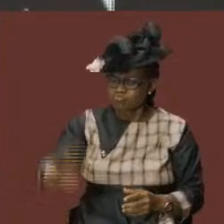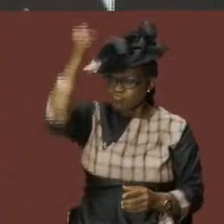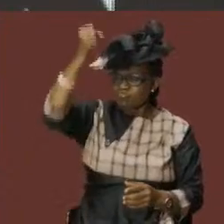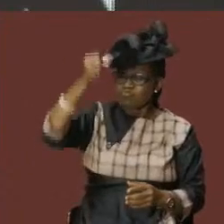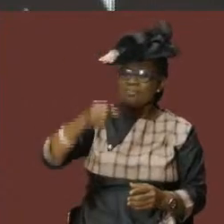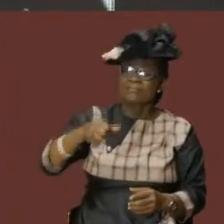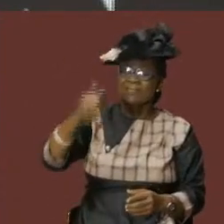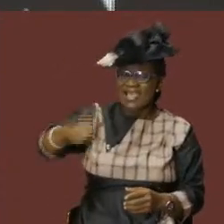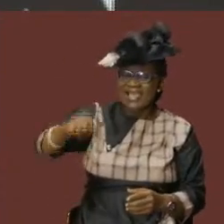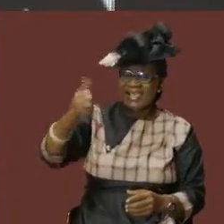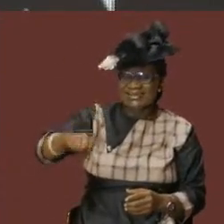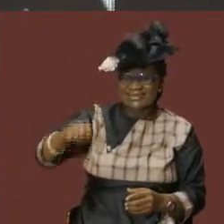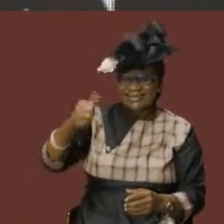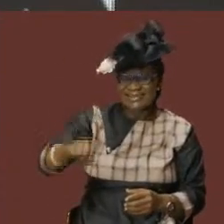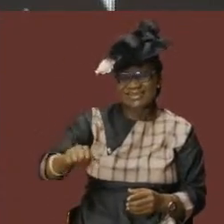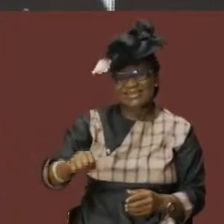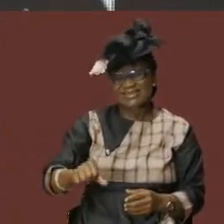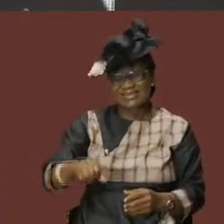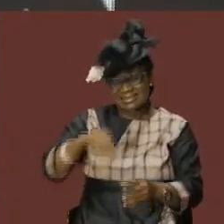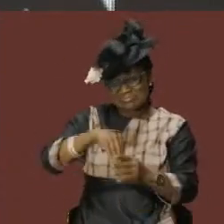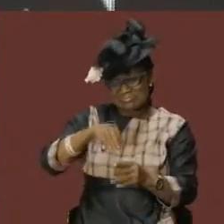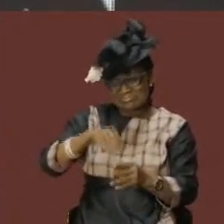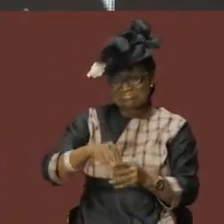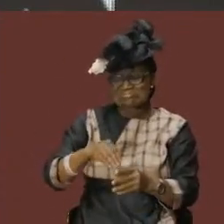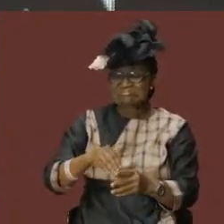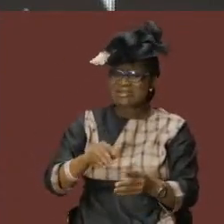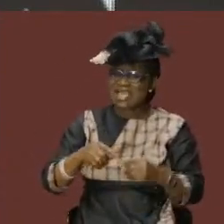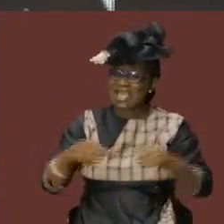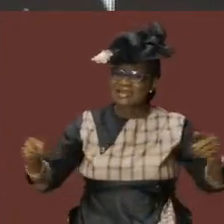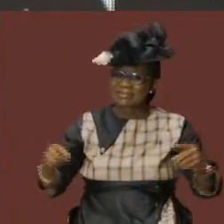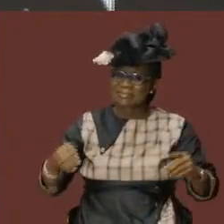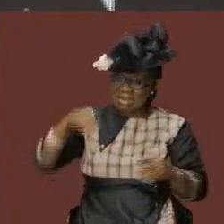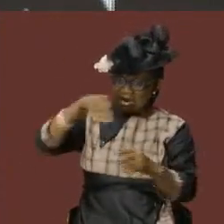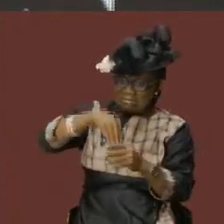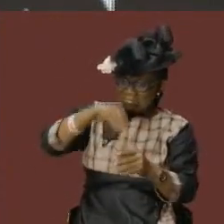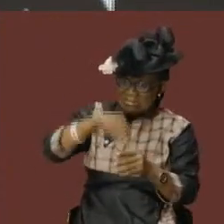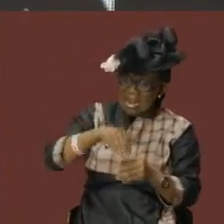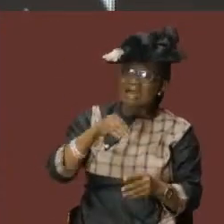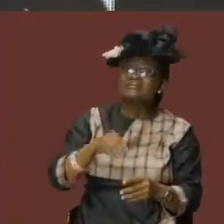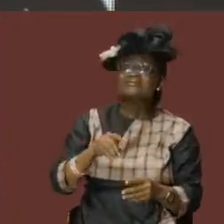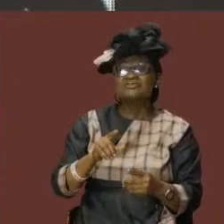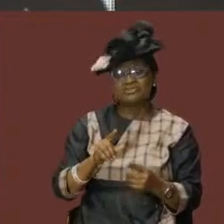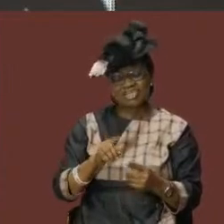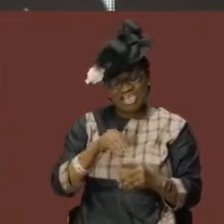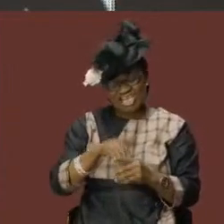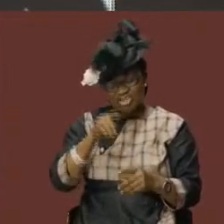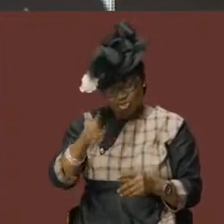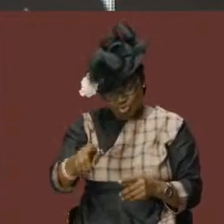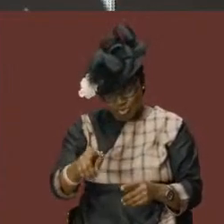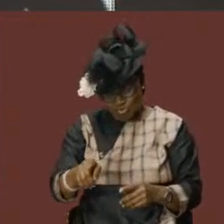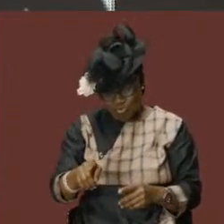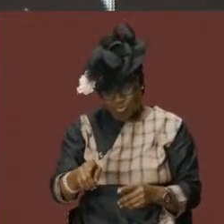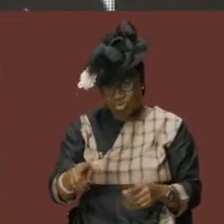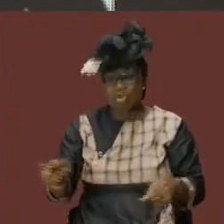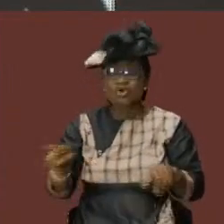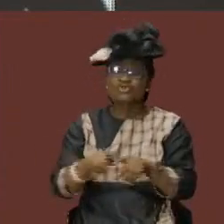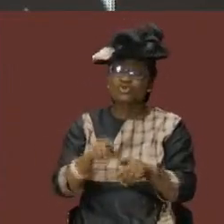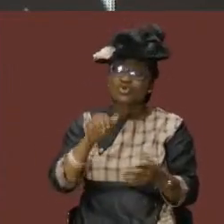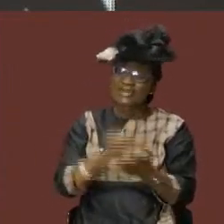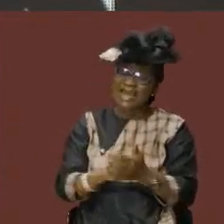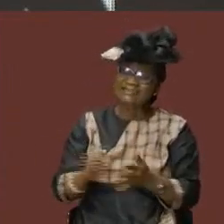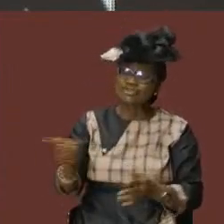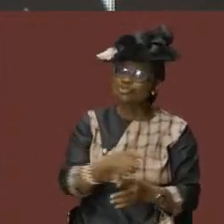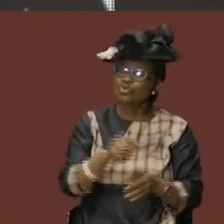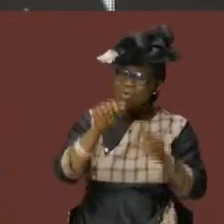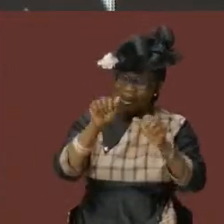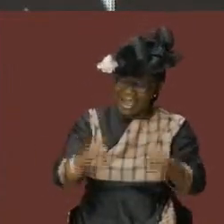you of bitterness, of anger, so that you become worthy to be a partaker of the meal. You can